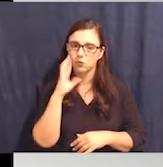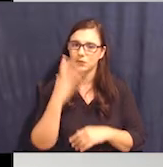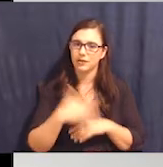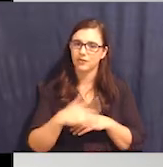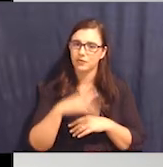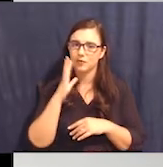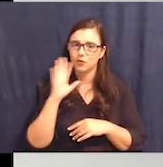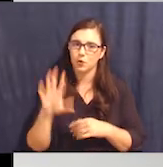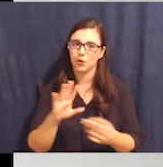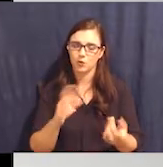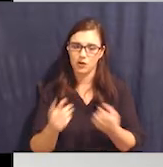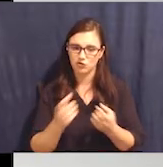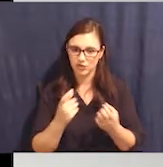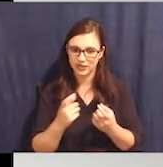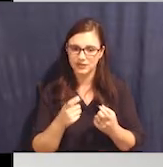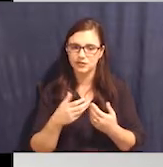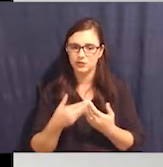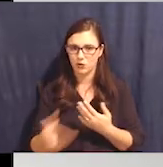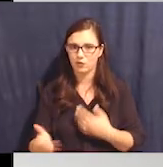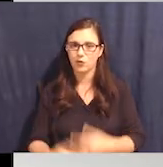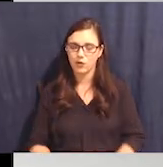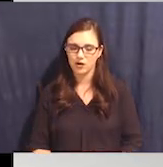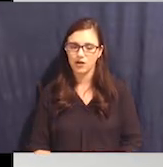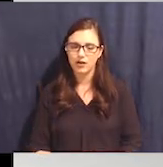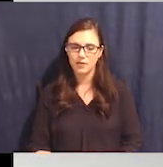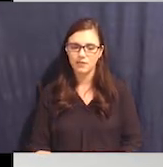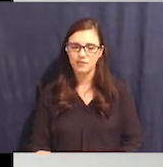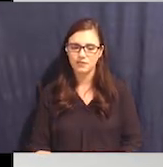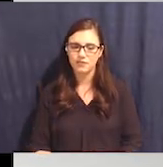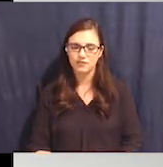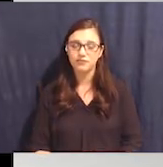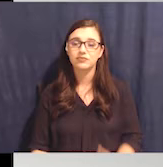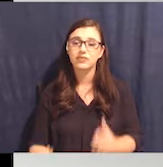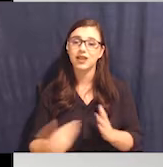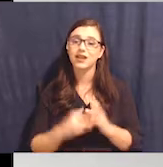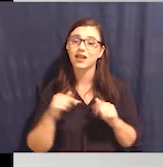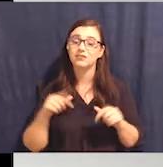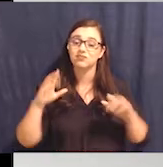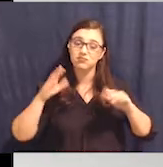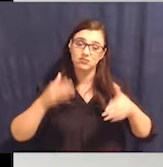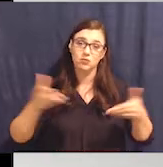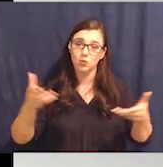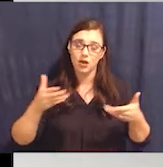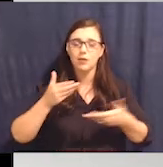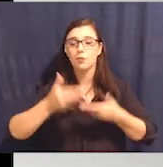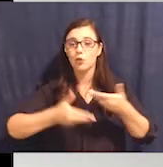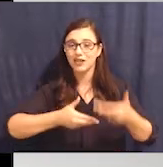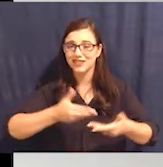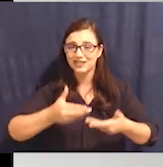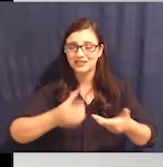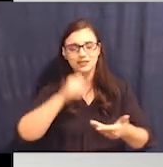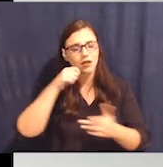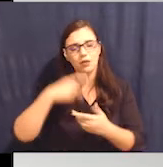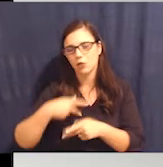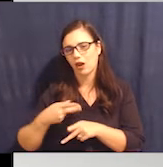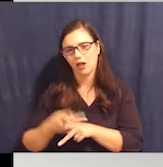we'll always be available for your questions going forward. And again, we're about the process, not the